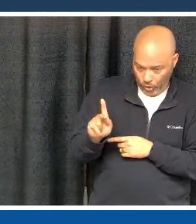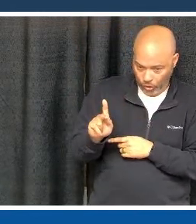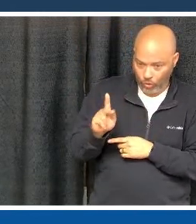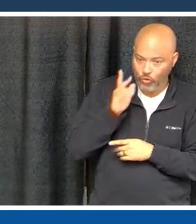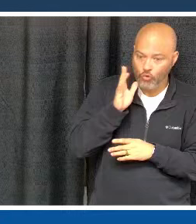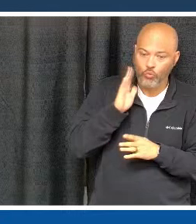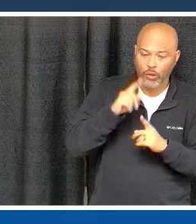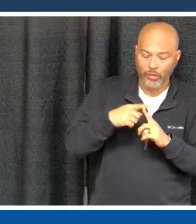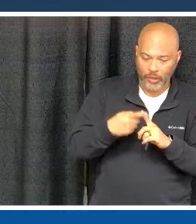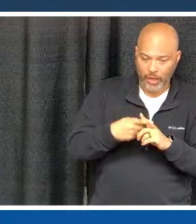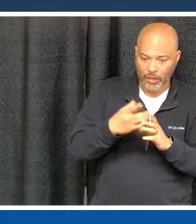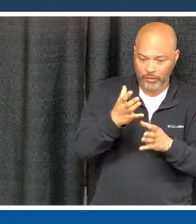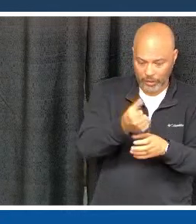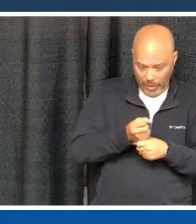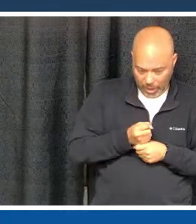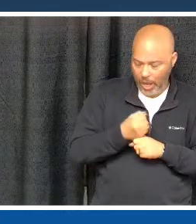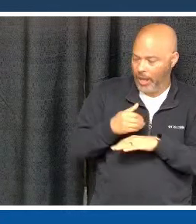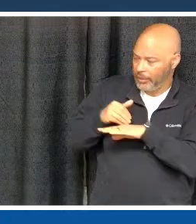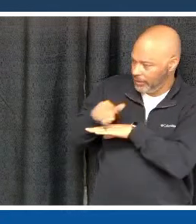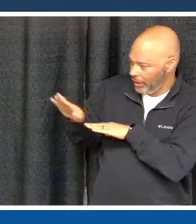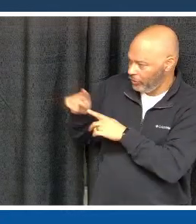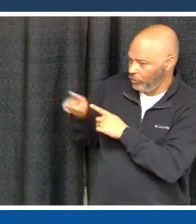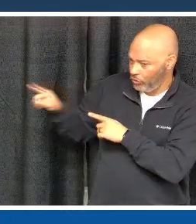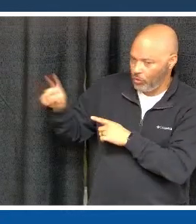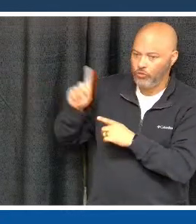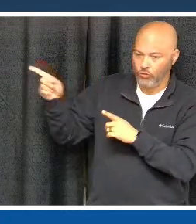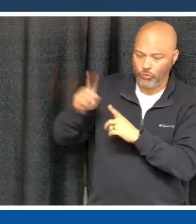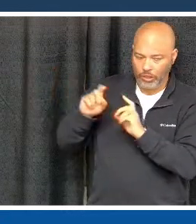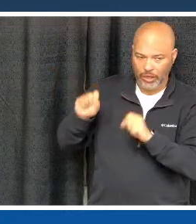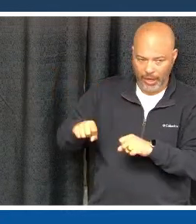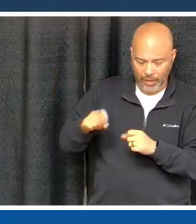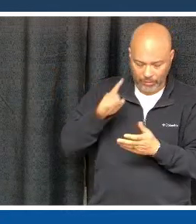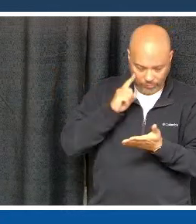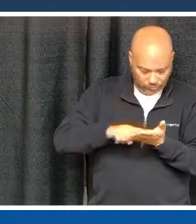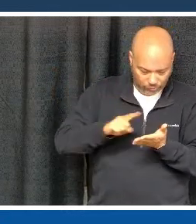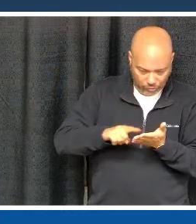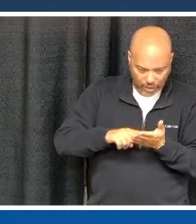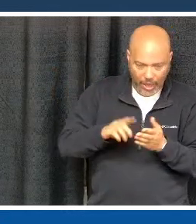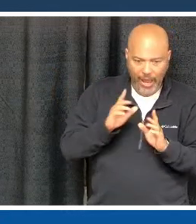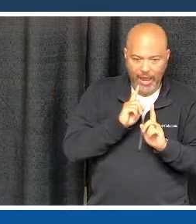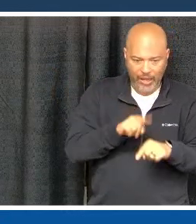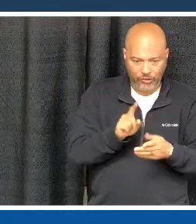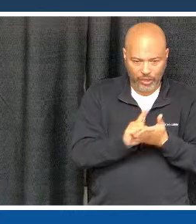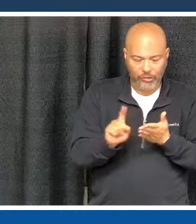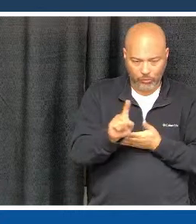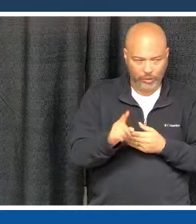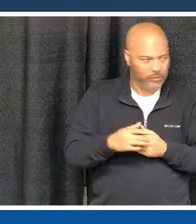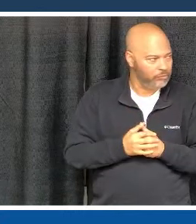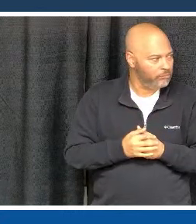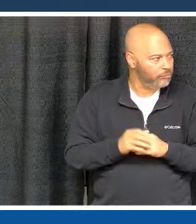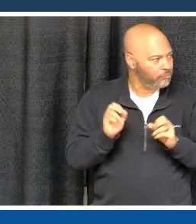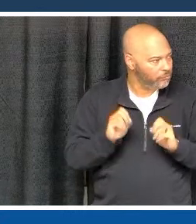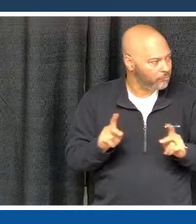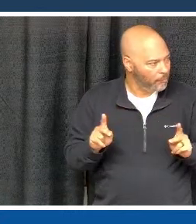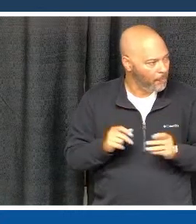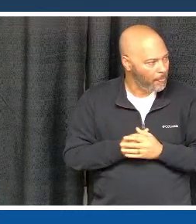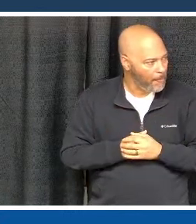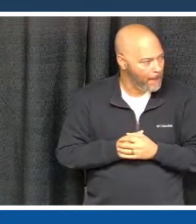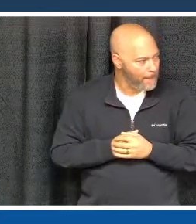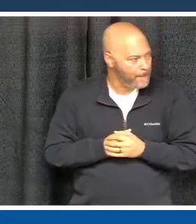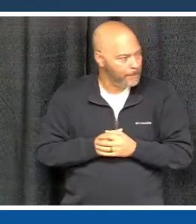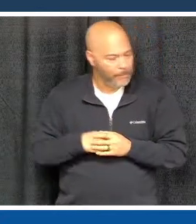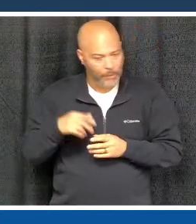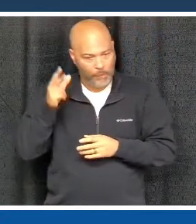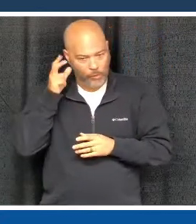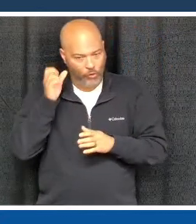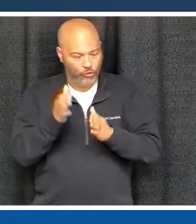then forward those to you, so you can then be able to answer those next week? Yes. Okay, all right. You've heard